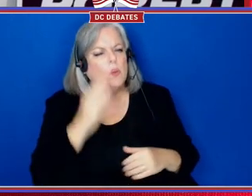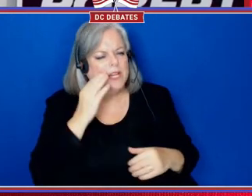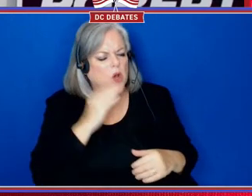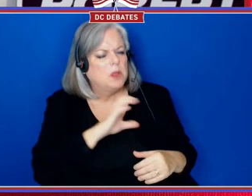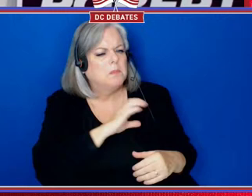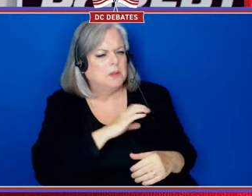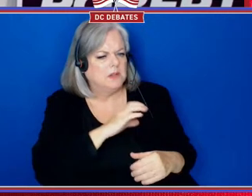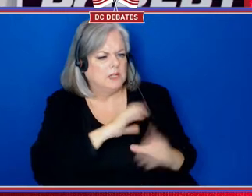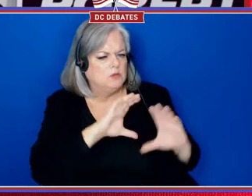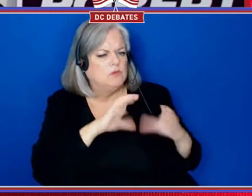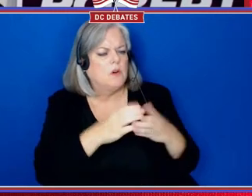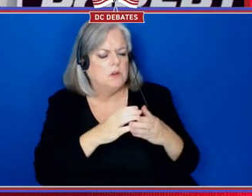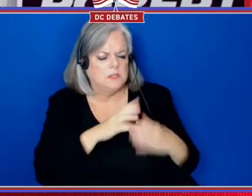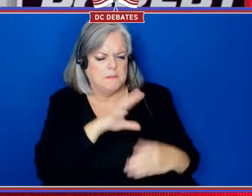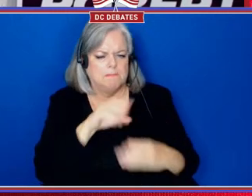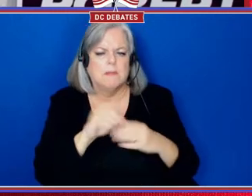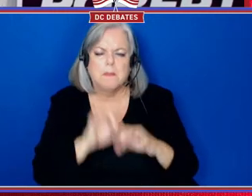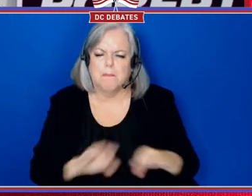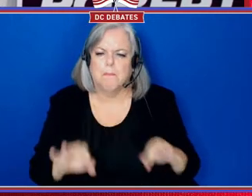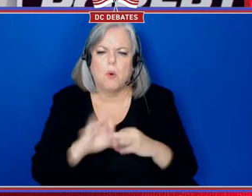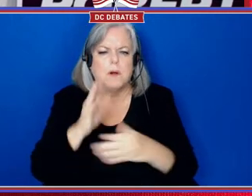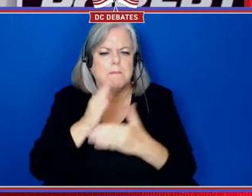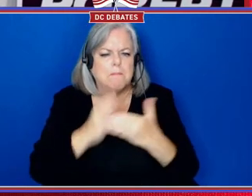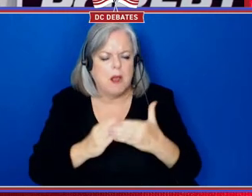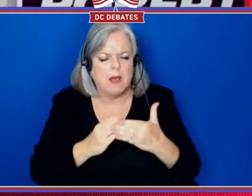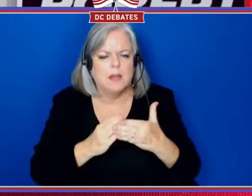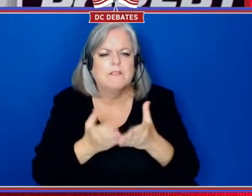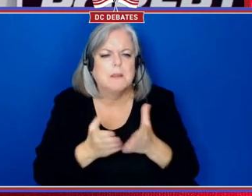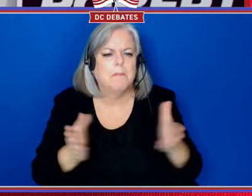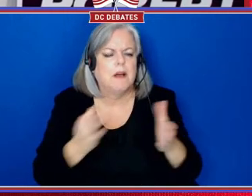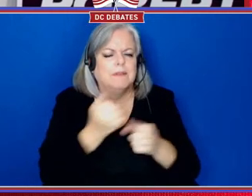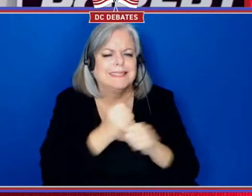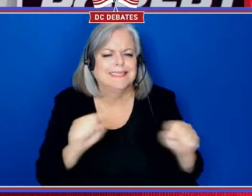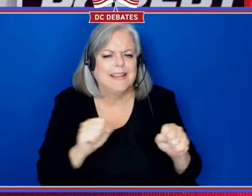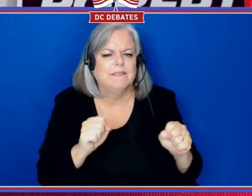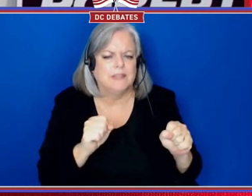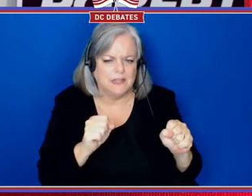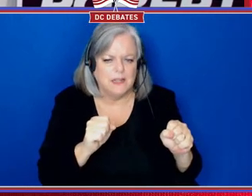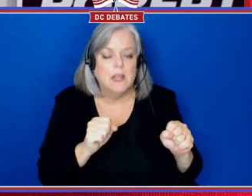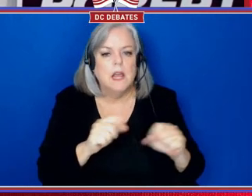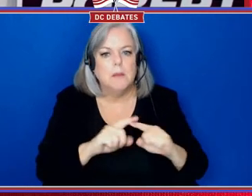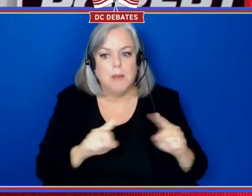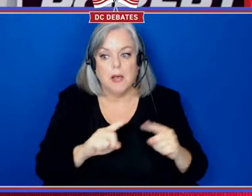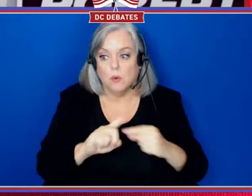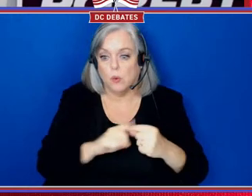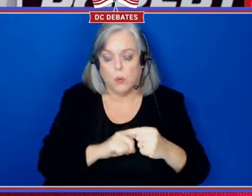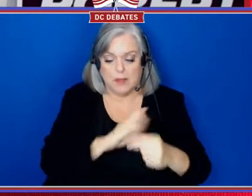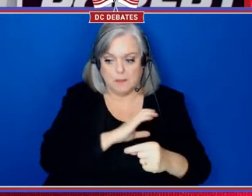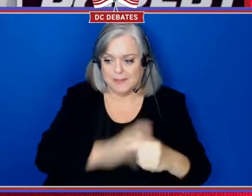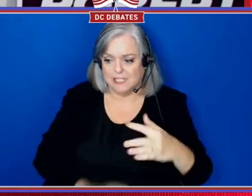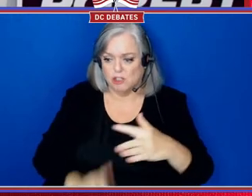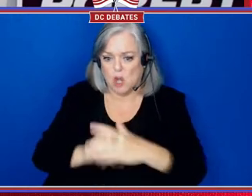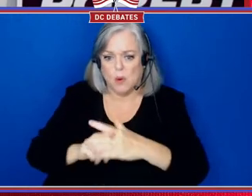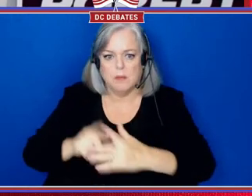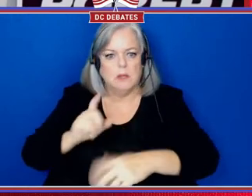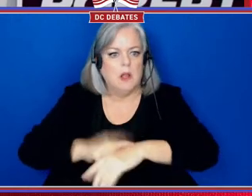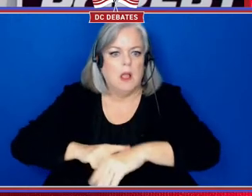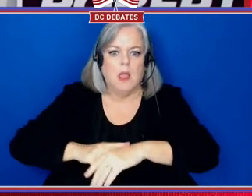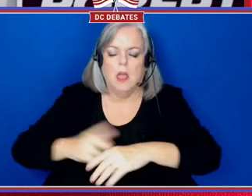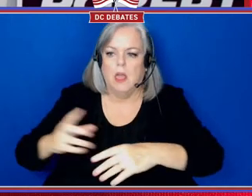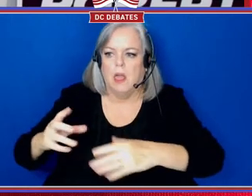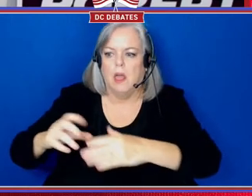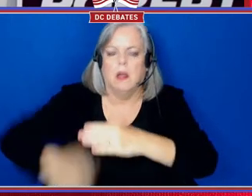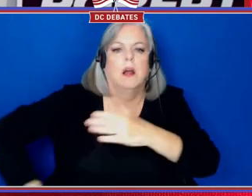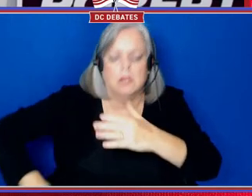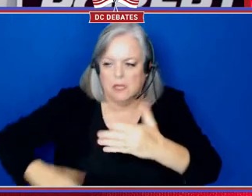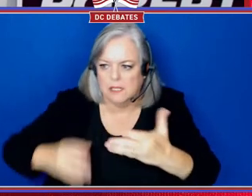strategy. But by the time the police show up, it is too late for too many people. That is why we need to be serious about violence intervention and violence